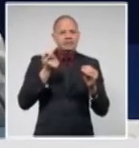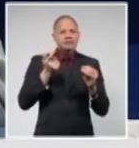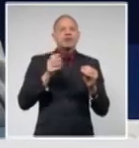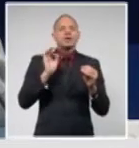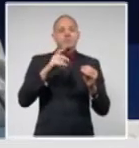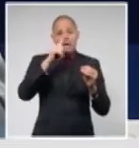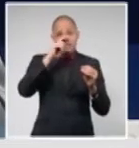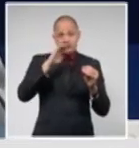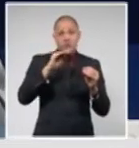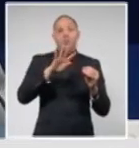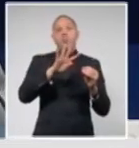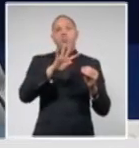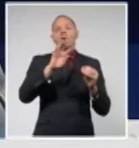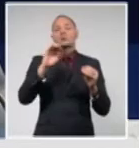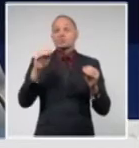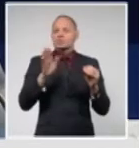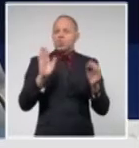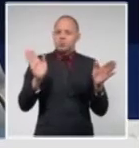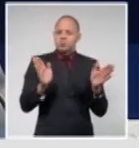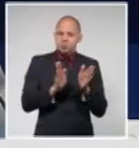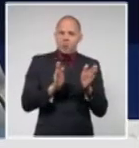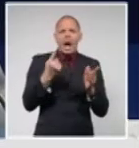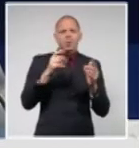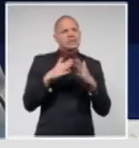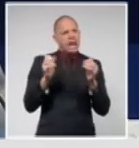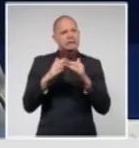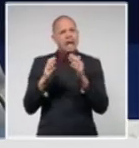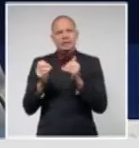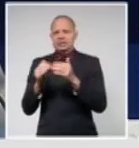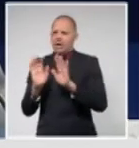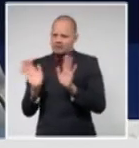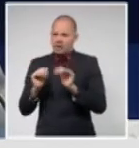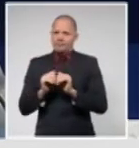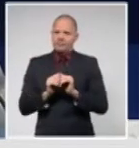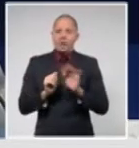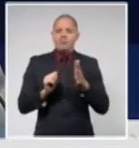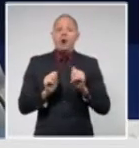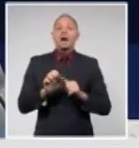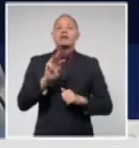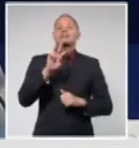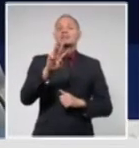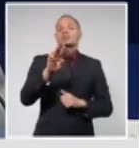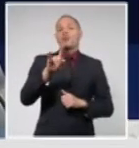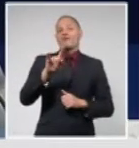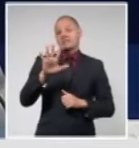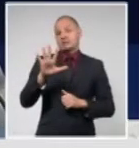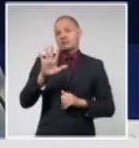82.6% of which have responded well to treatment and been discharged from hospital.